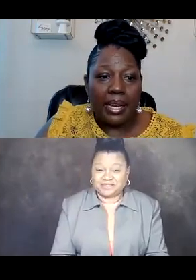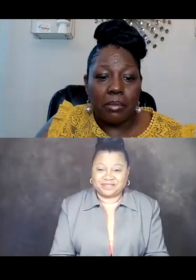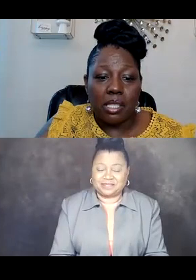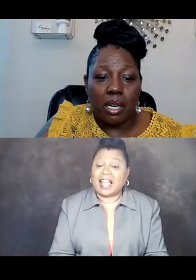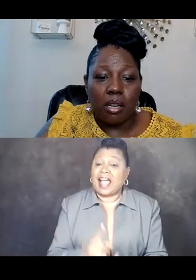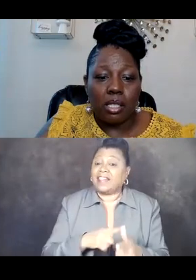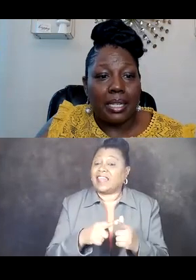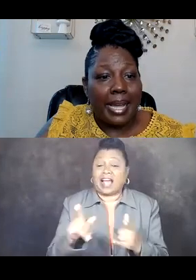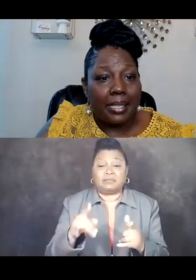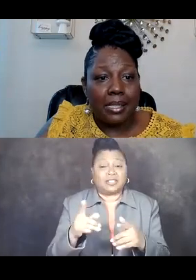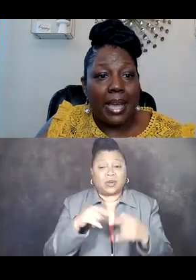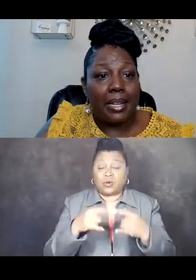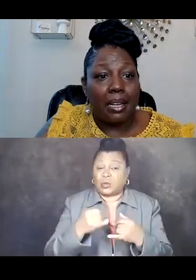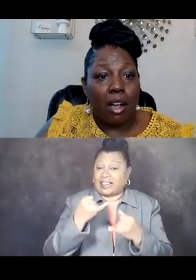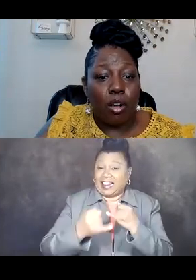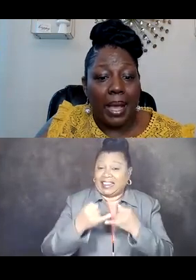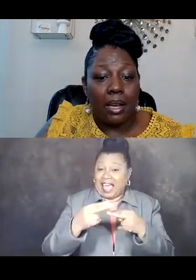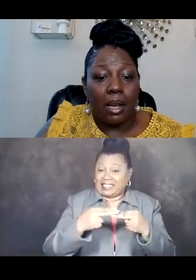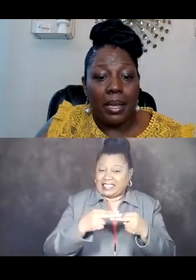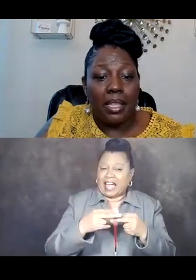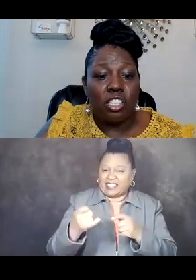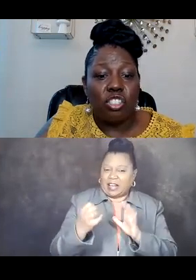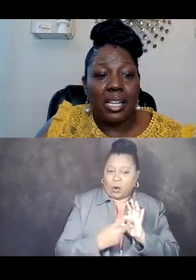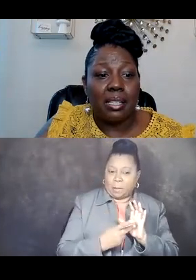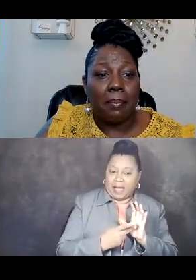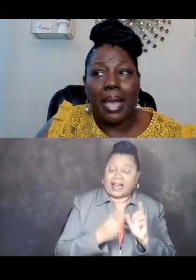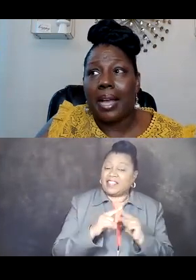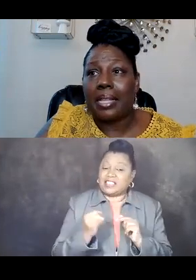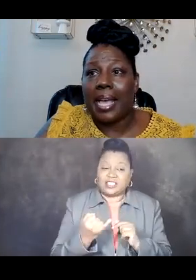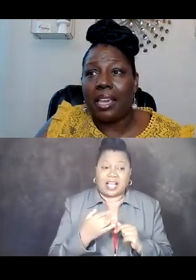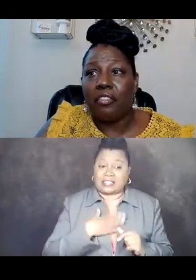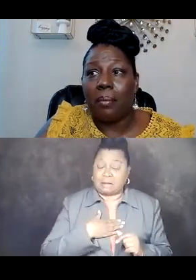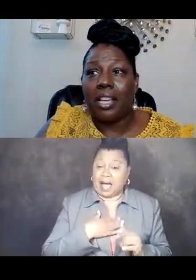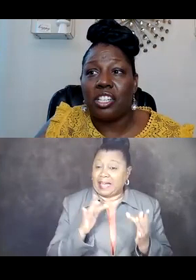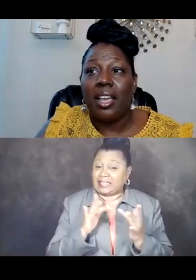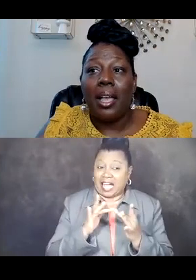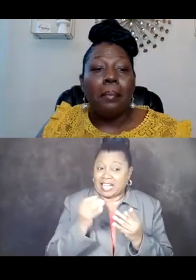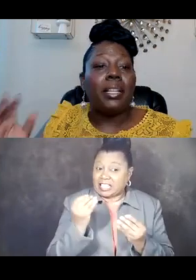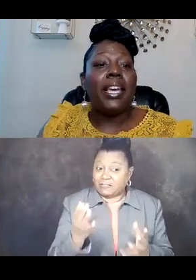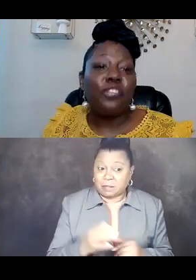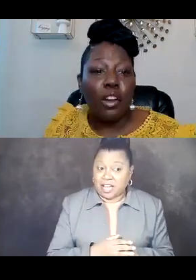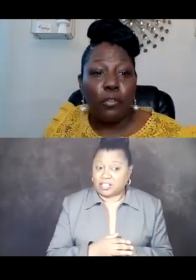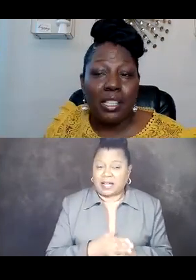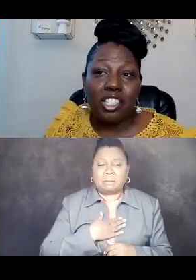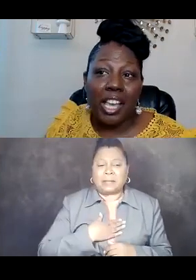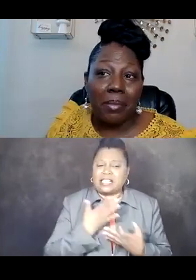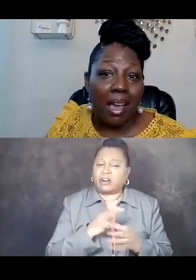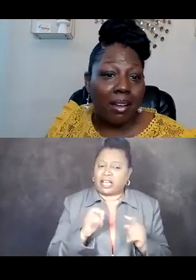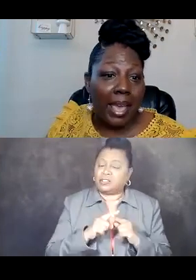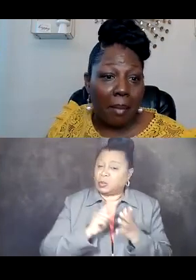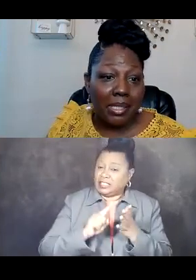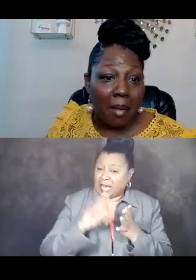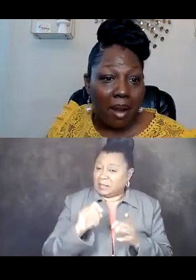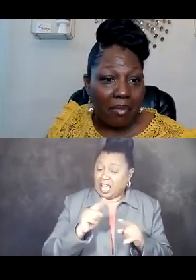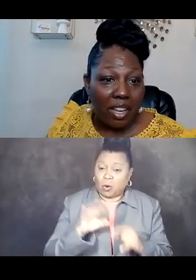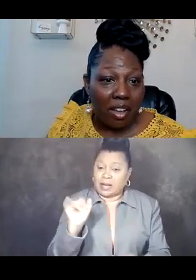And then I'm just going to go to the last slide and then I'll go back up. And this is just my contact information. Please feel free to check me out